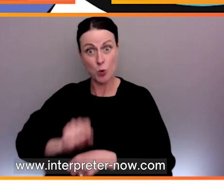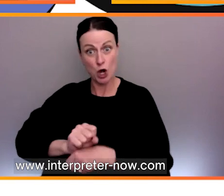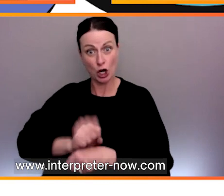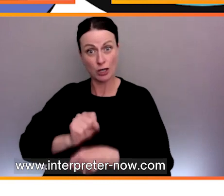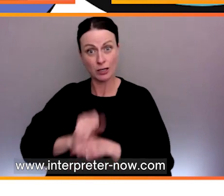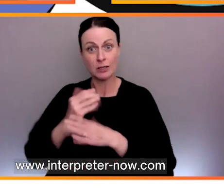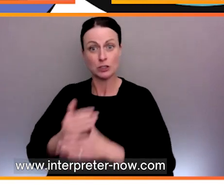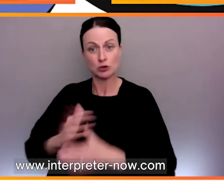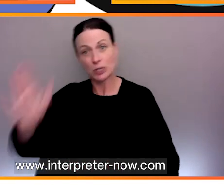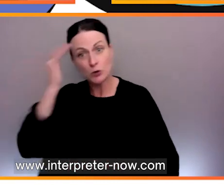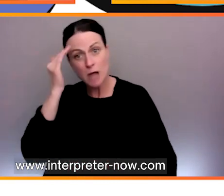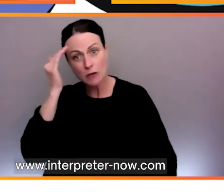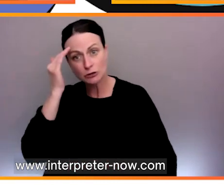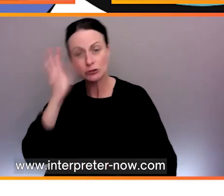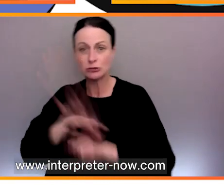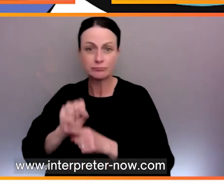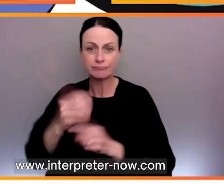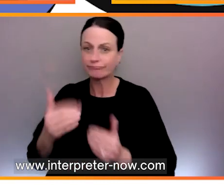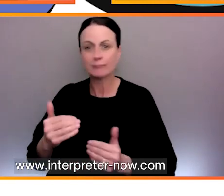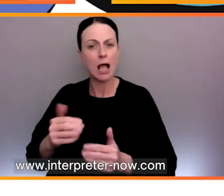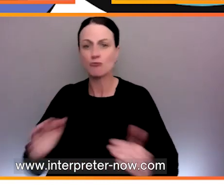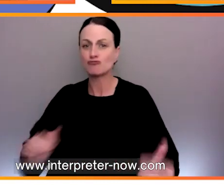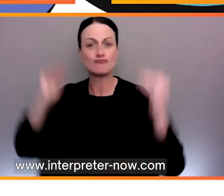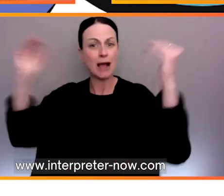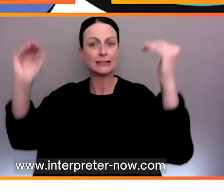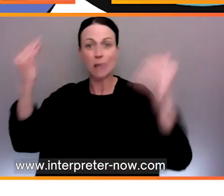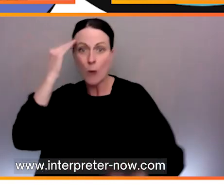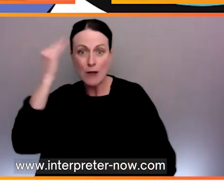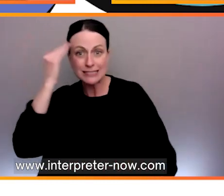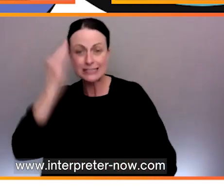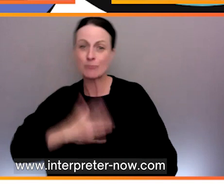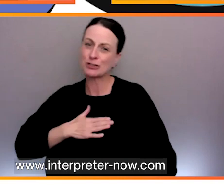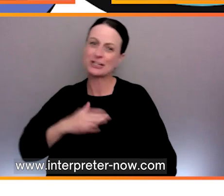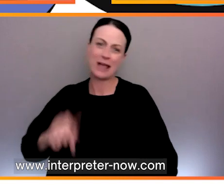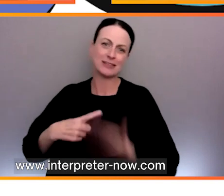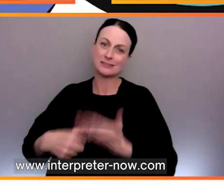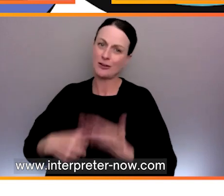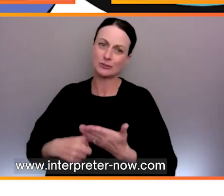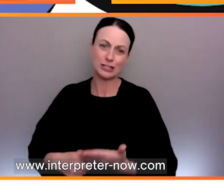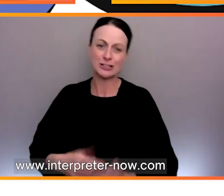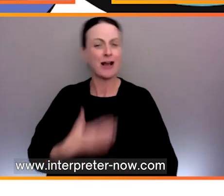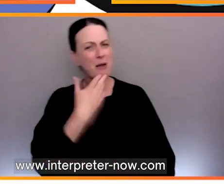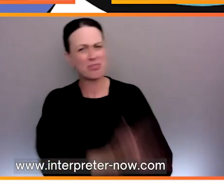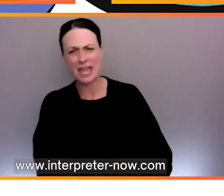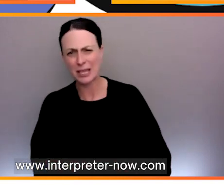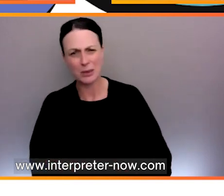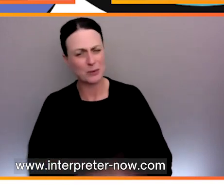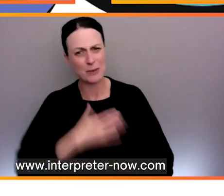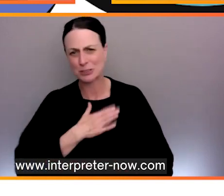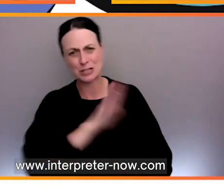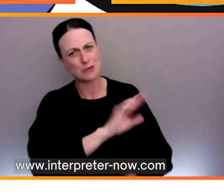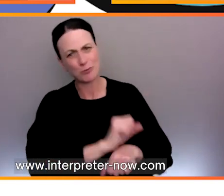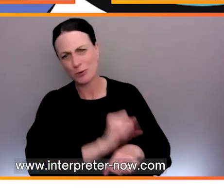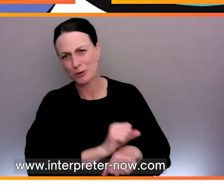you're doing, and thank you for making me smarter. Thank you. One more. Well,